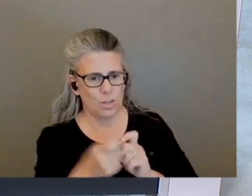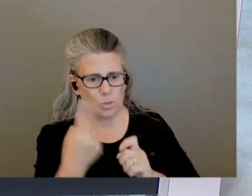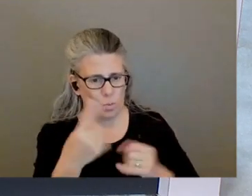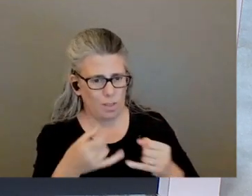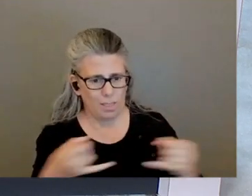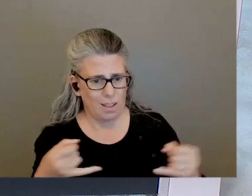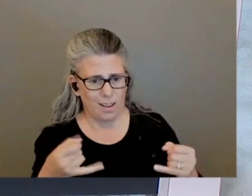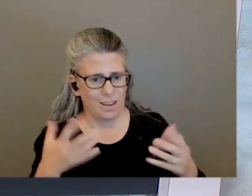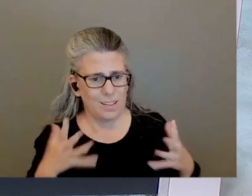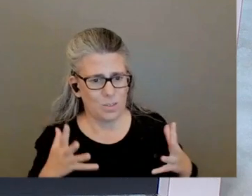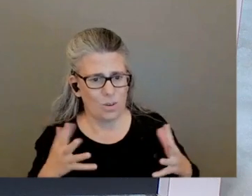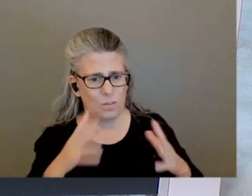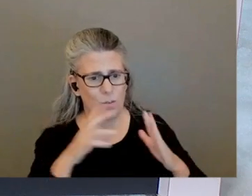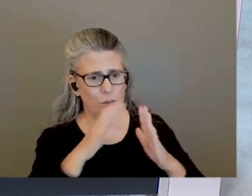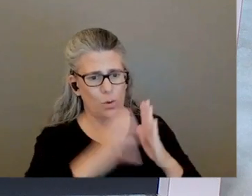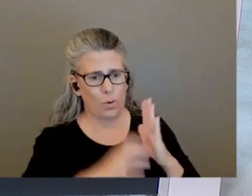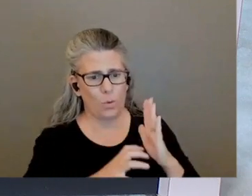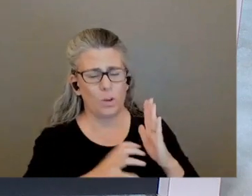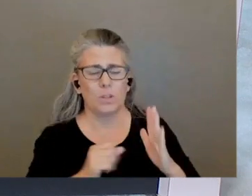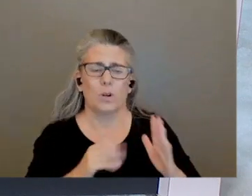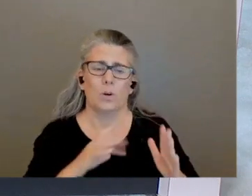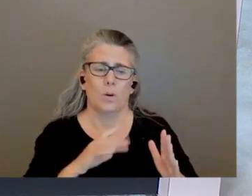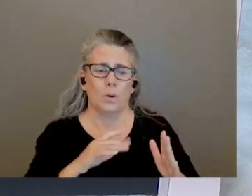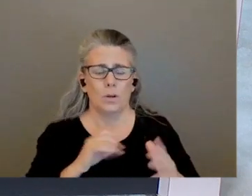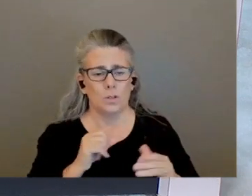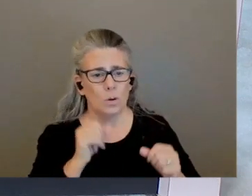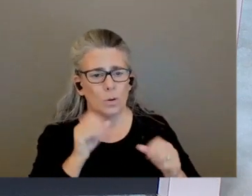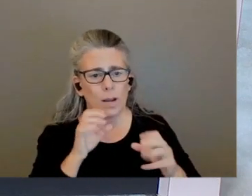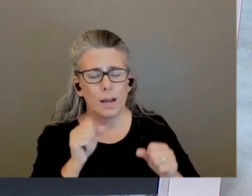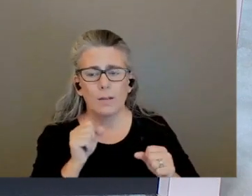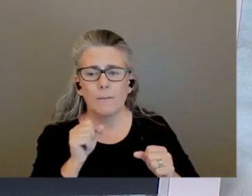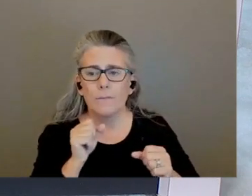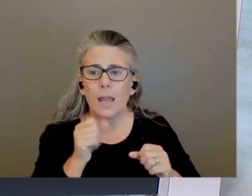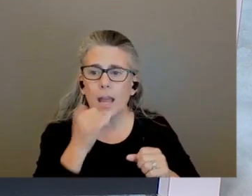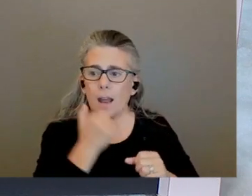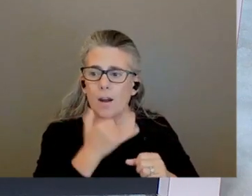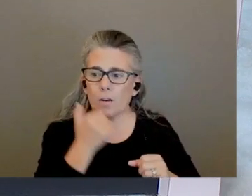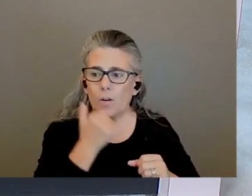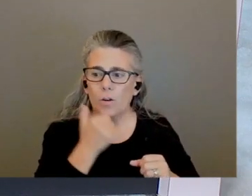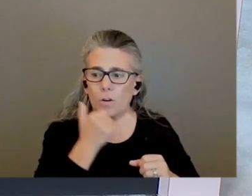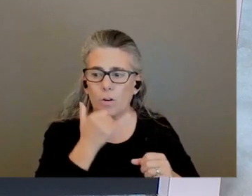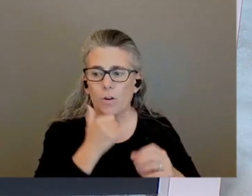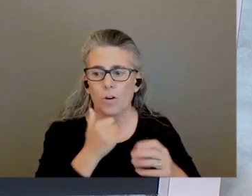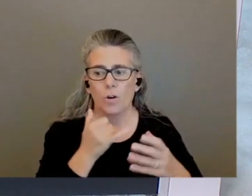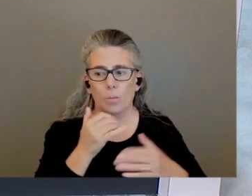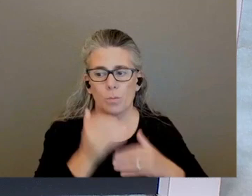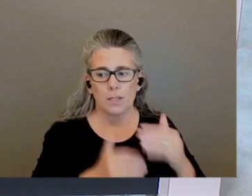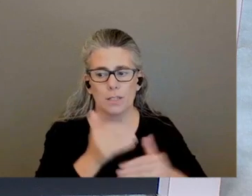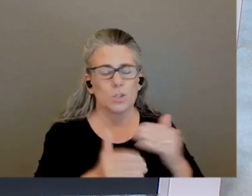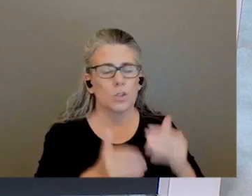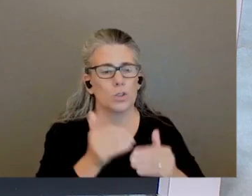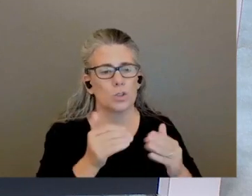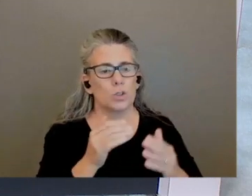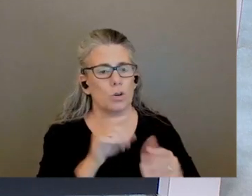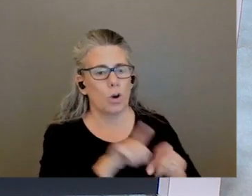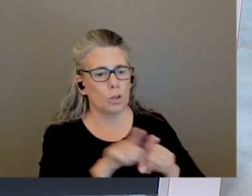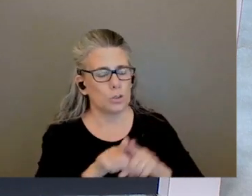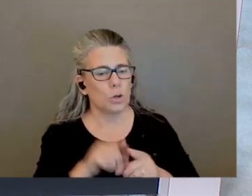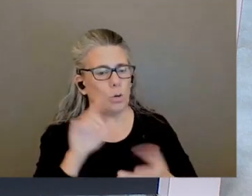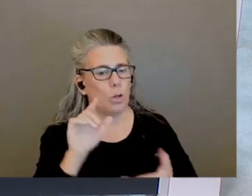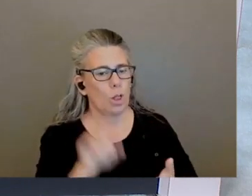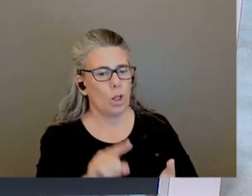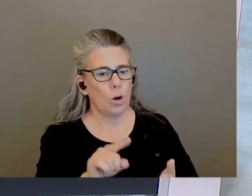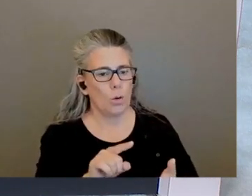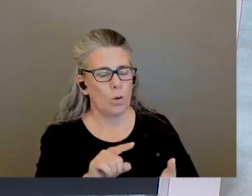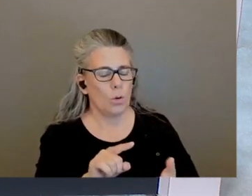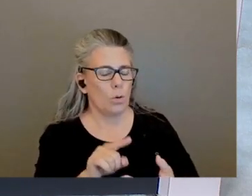code only. ARM processors are very common on phones as well because of the low energy consumption. So